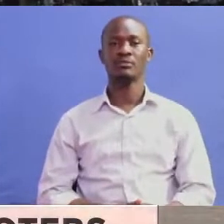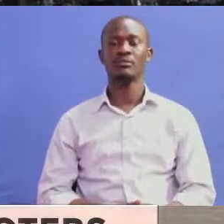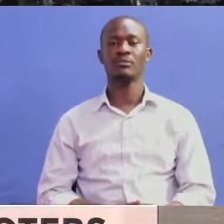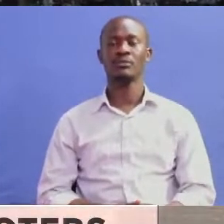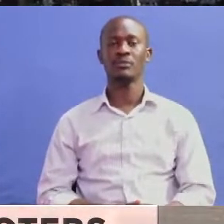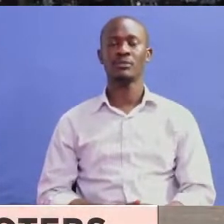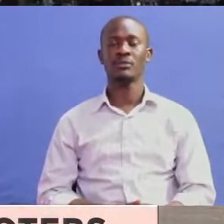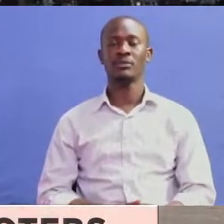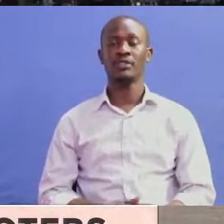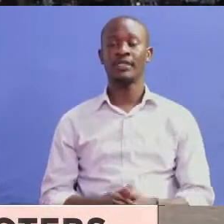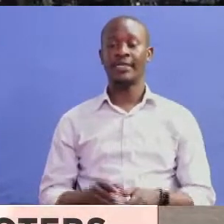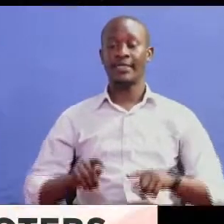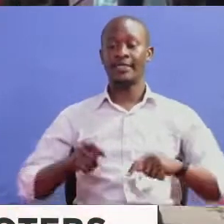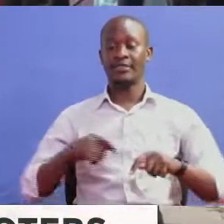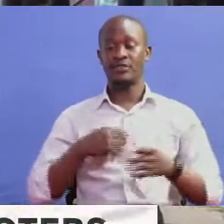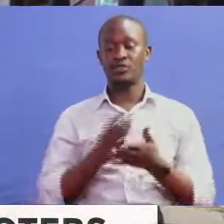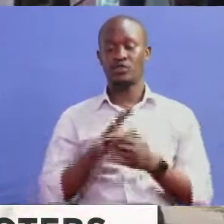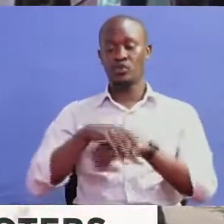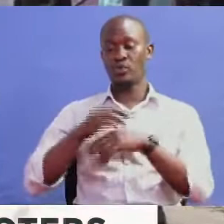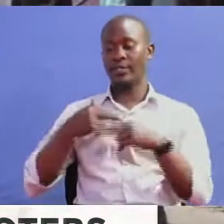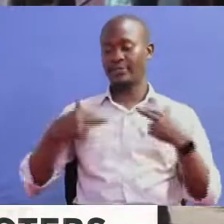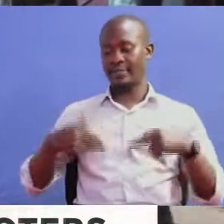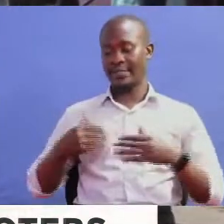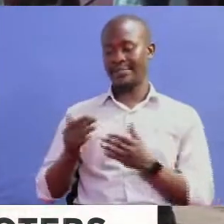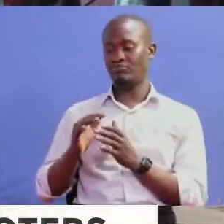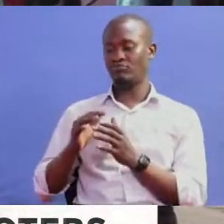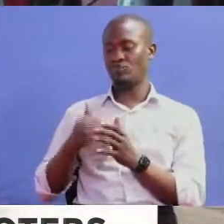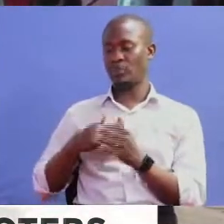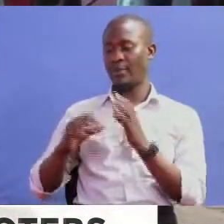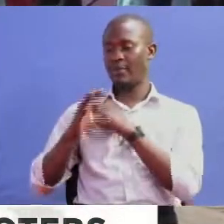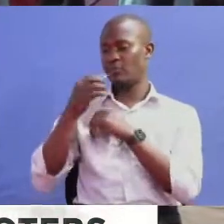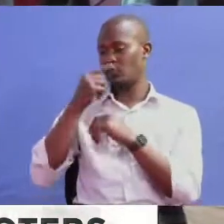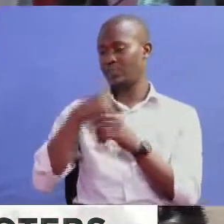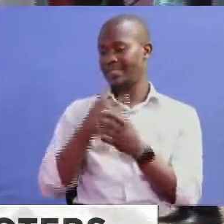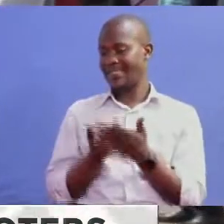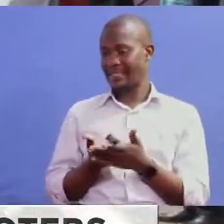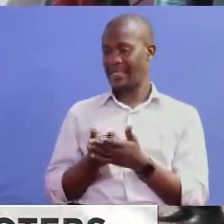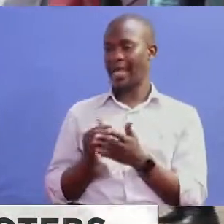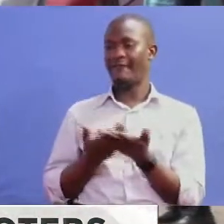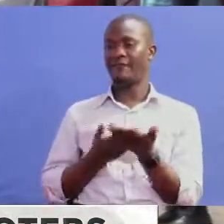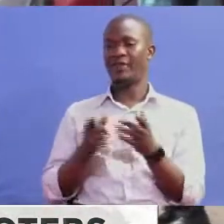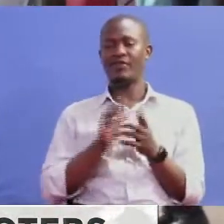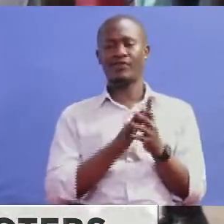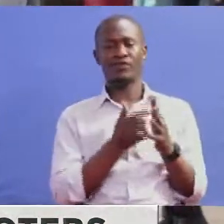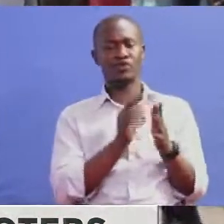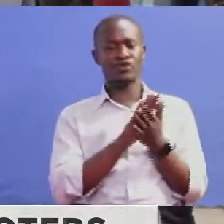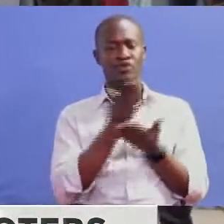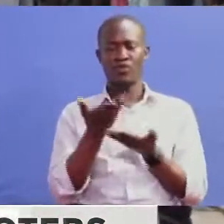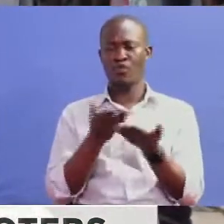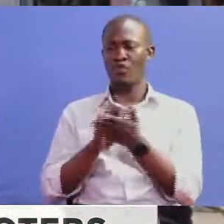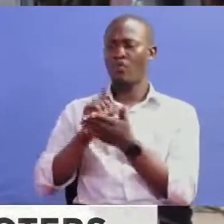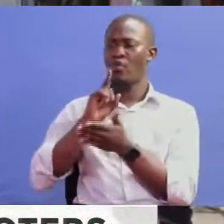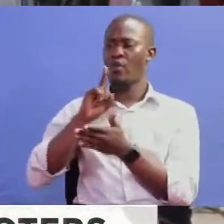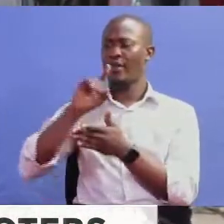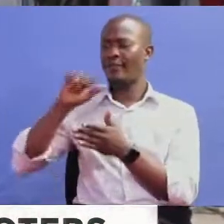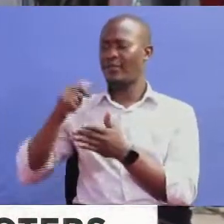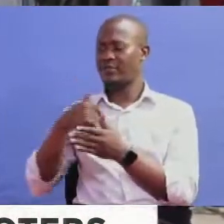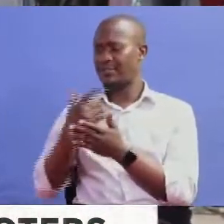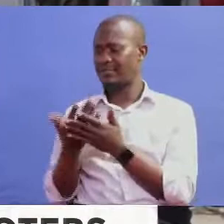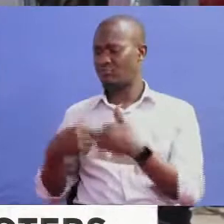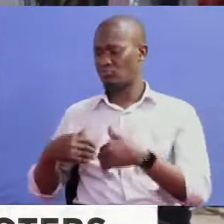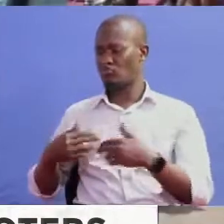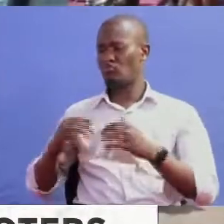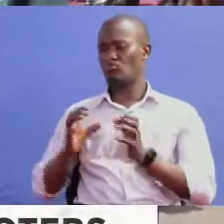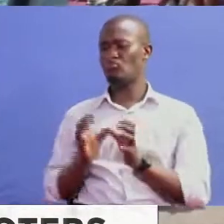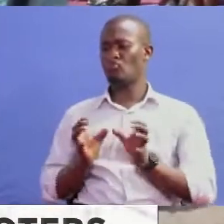In an attempt to achieve universal healthcare, President William Ruto has flagged off the distribution of 100,000 health kits to community